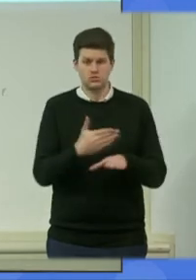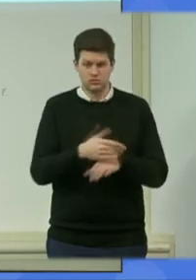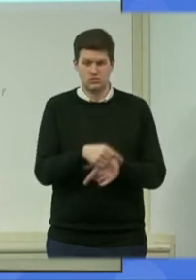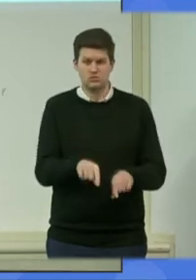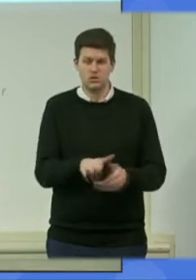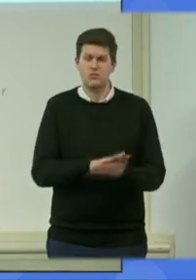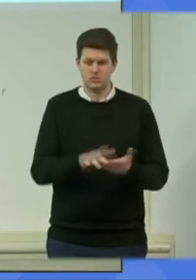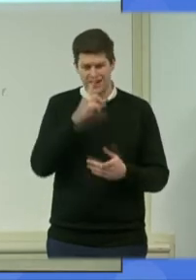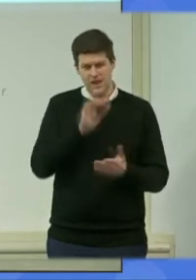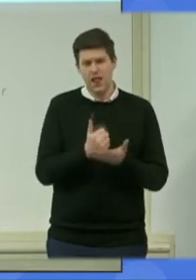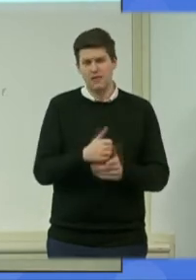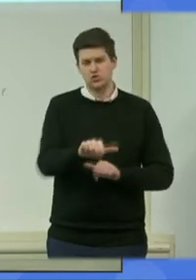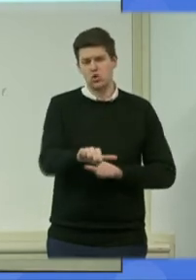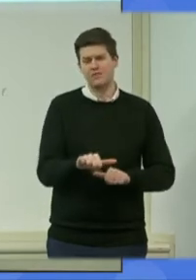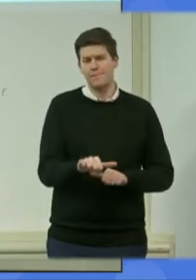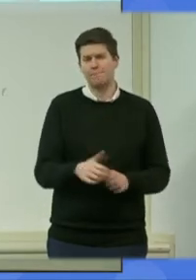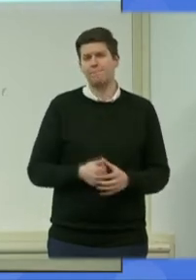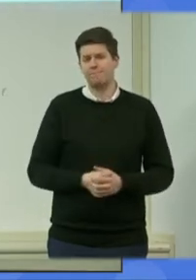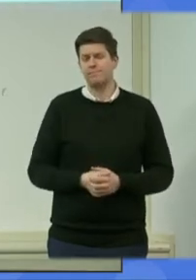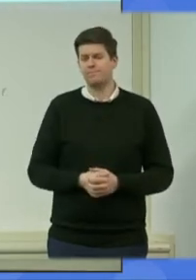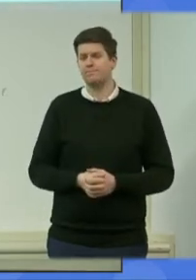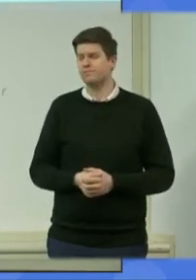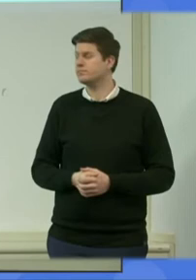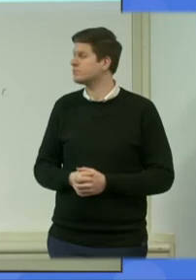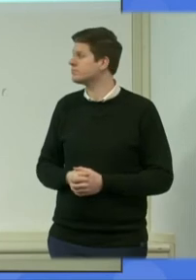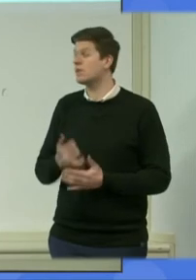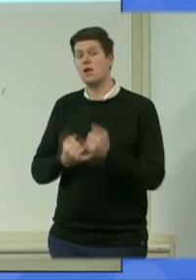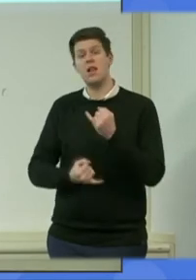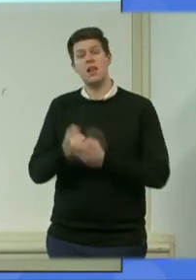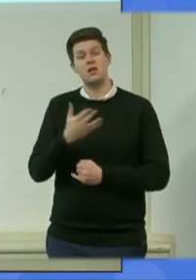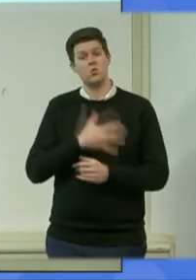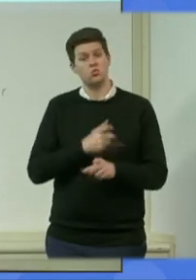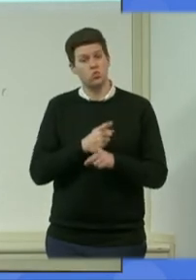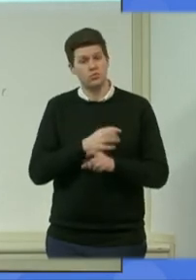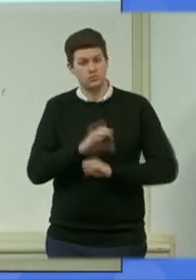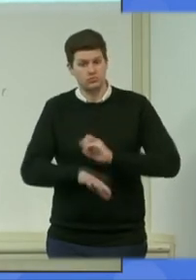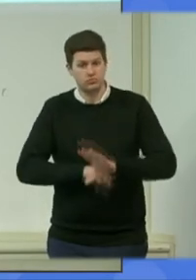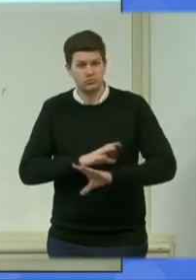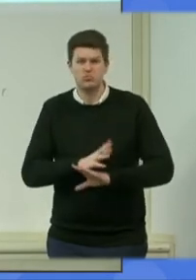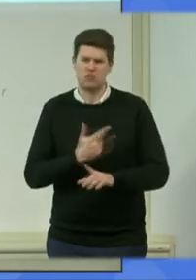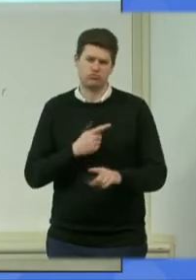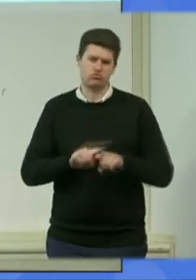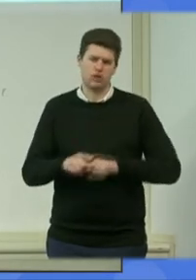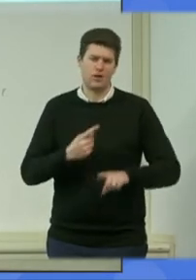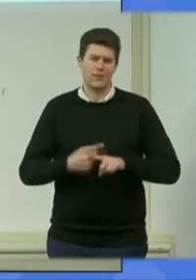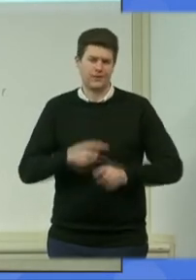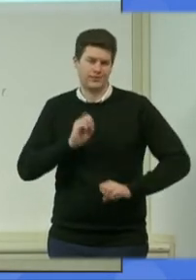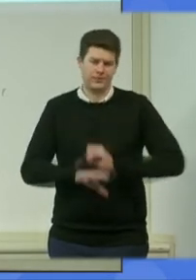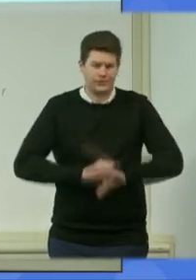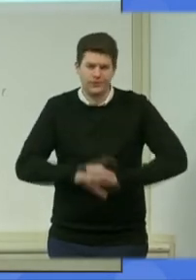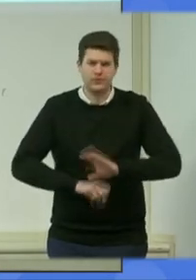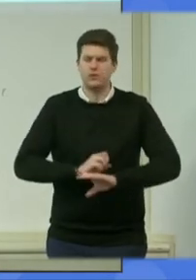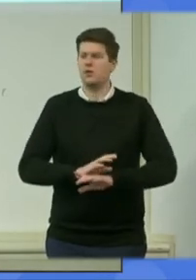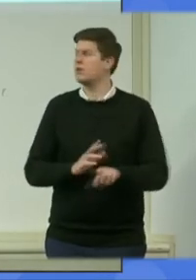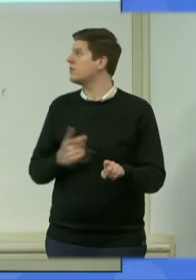help people in the short term. Now, the last thing I wanted to talk about really quite quickly now is what can we learn from how